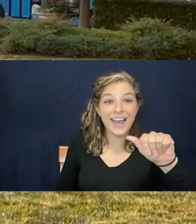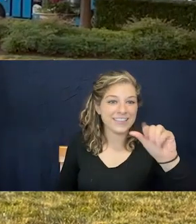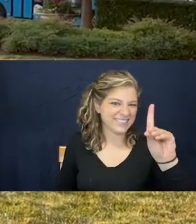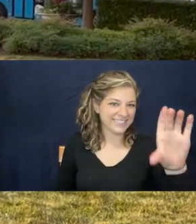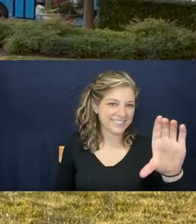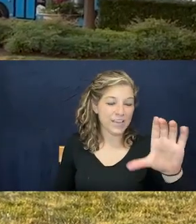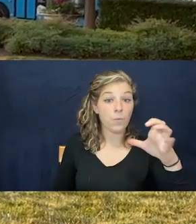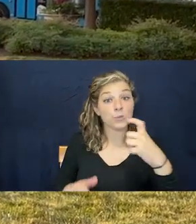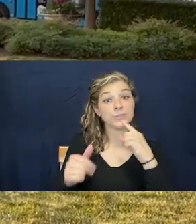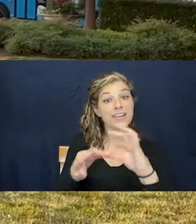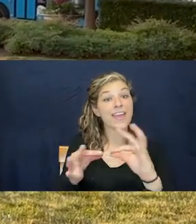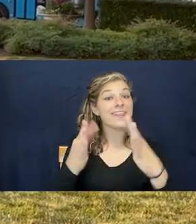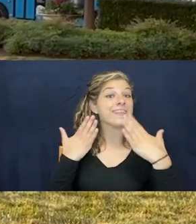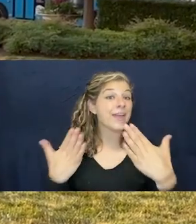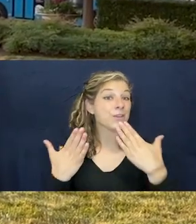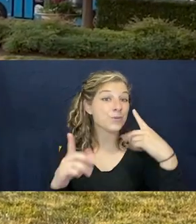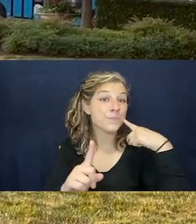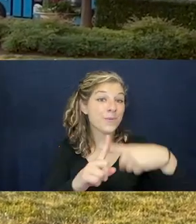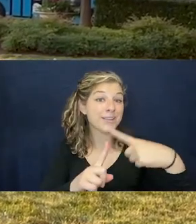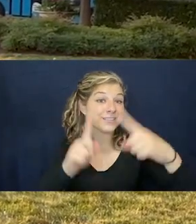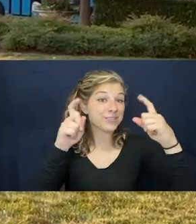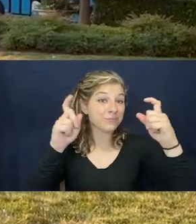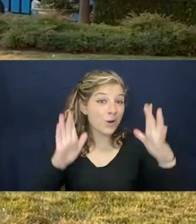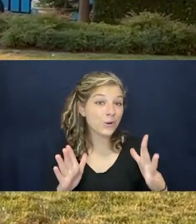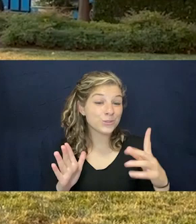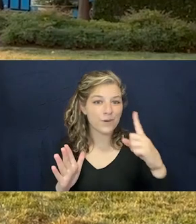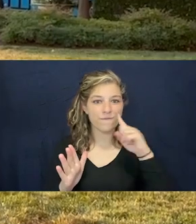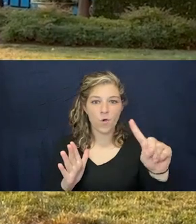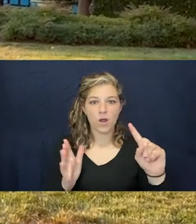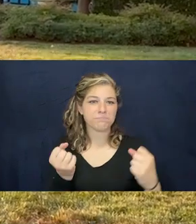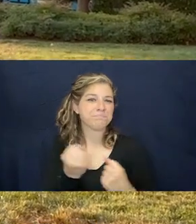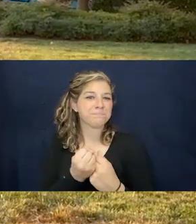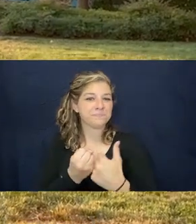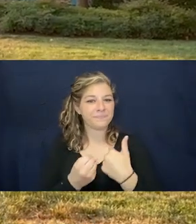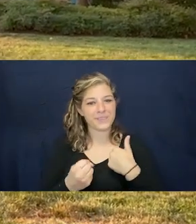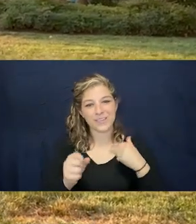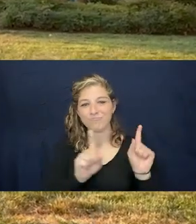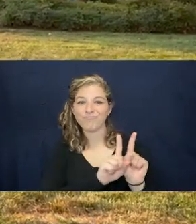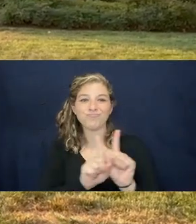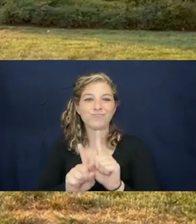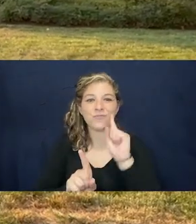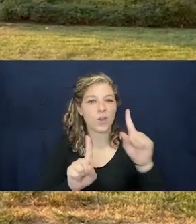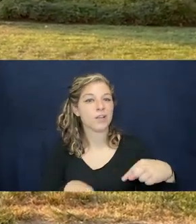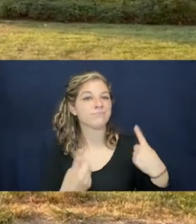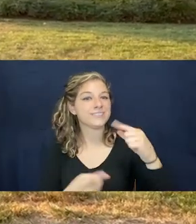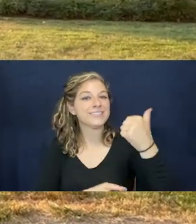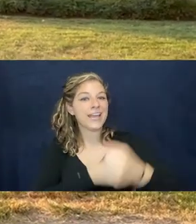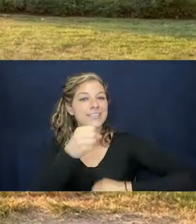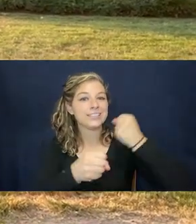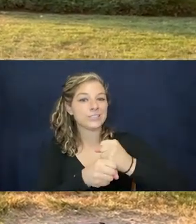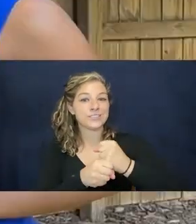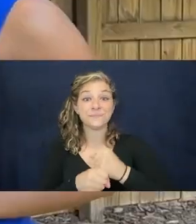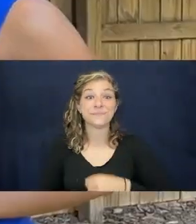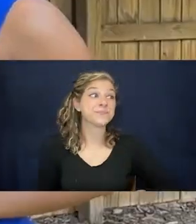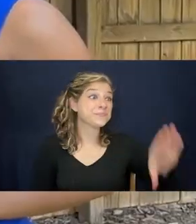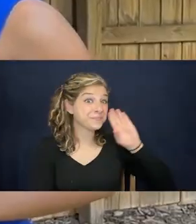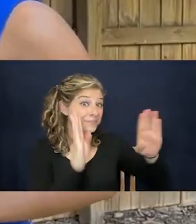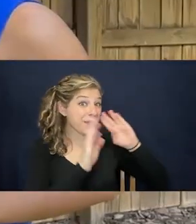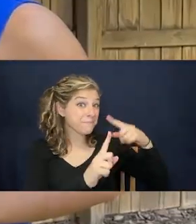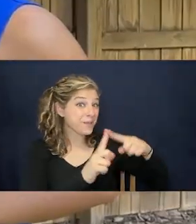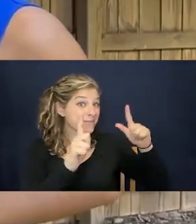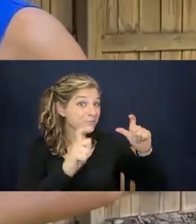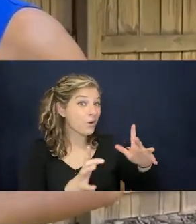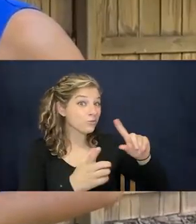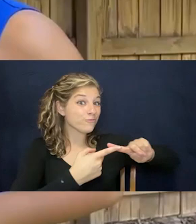in DC. Just wanted to say thank you to Positive Exposure for being there with me all along for the last 10 years or more. Hi,